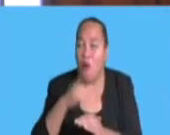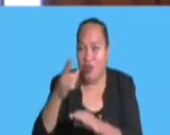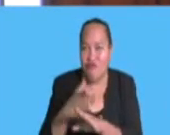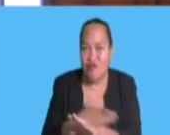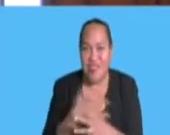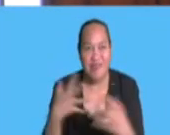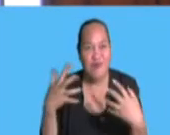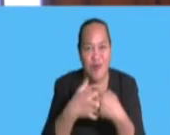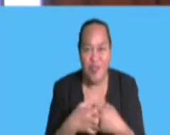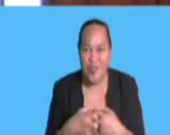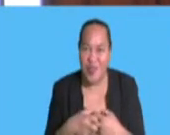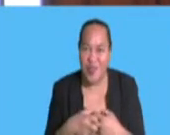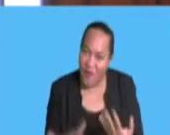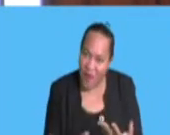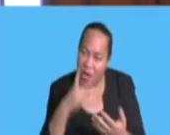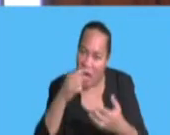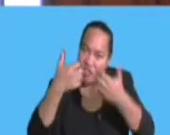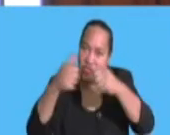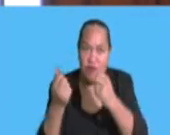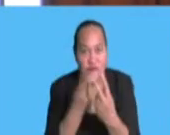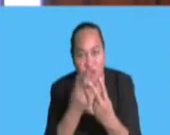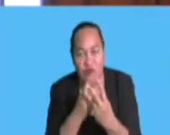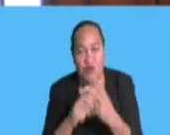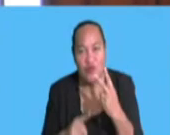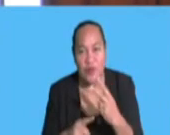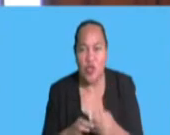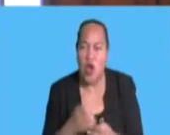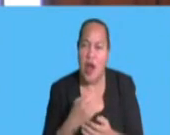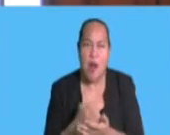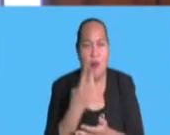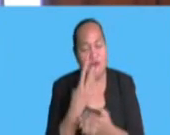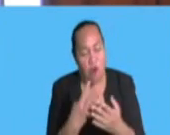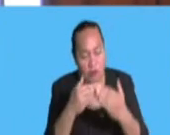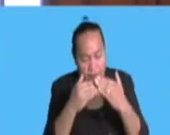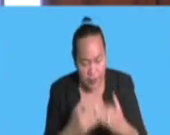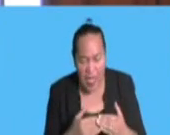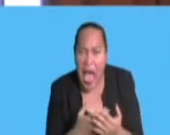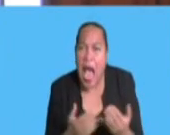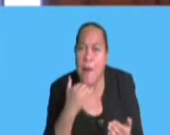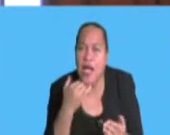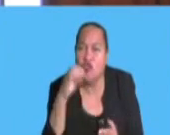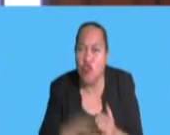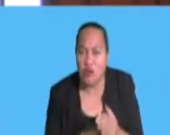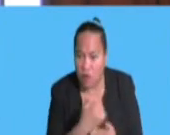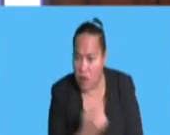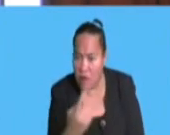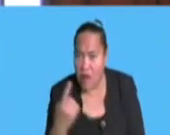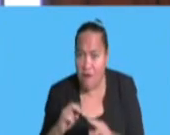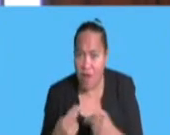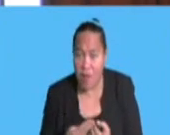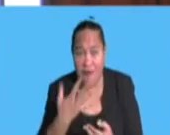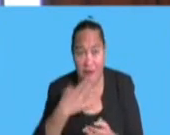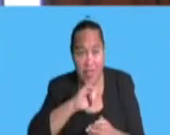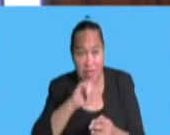with 1 stone. Number 4, how much will this cost each family? $50,000 over a 20-year